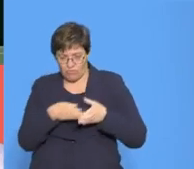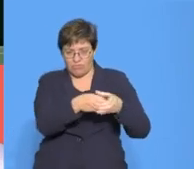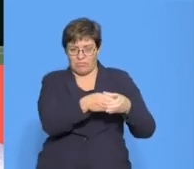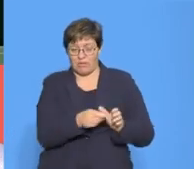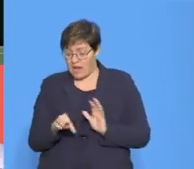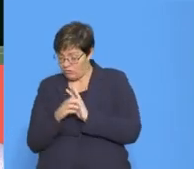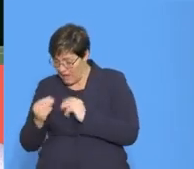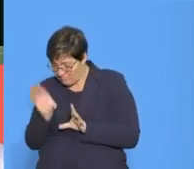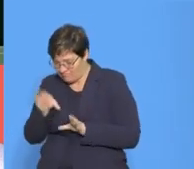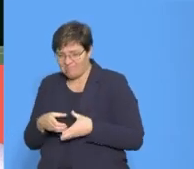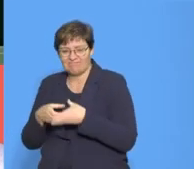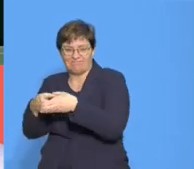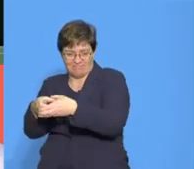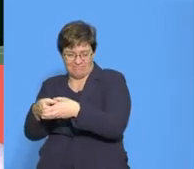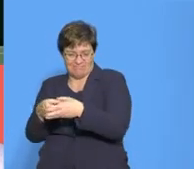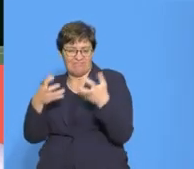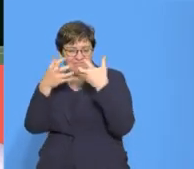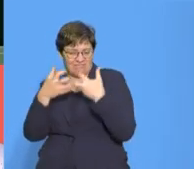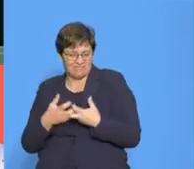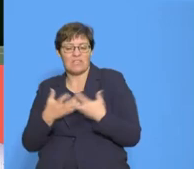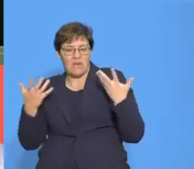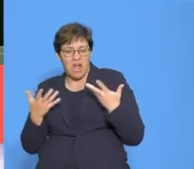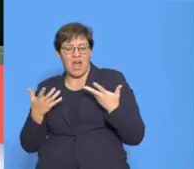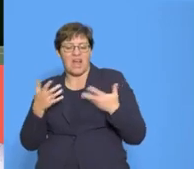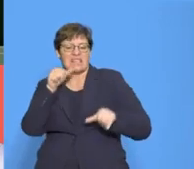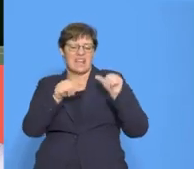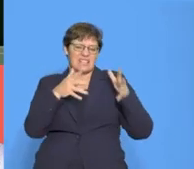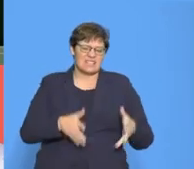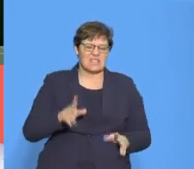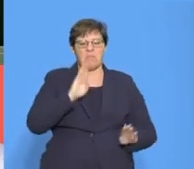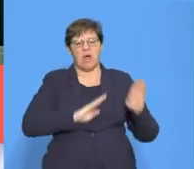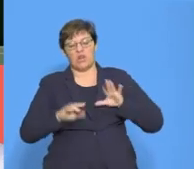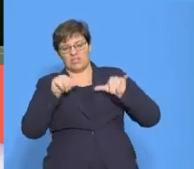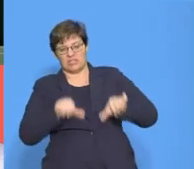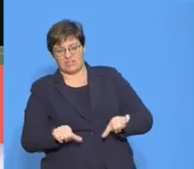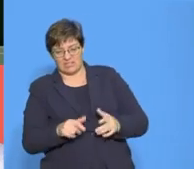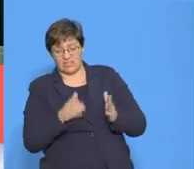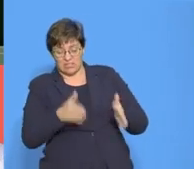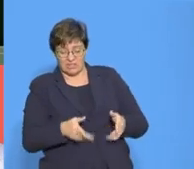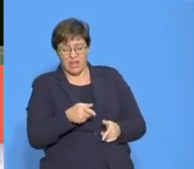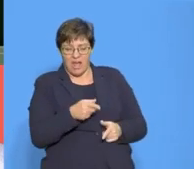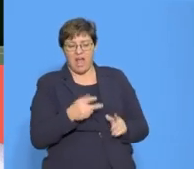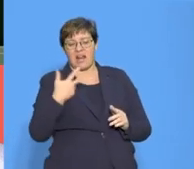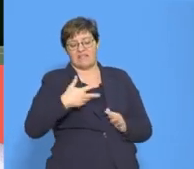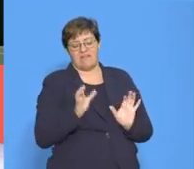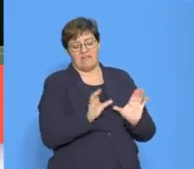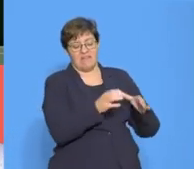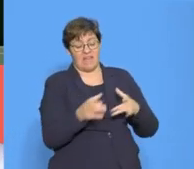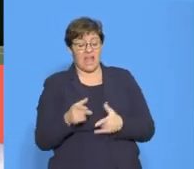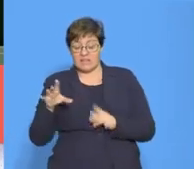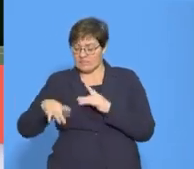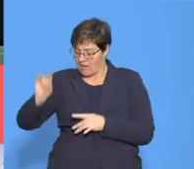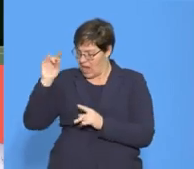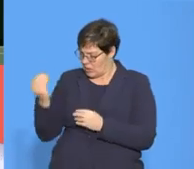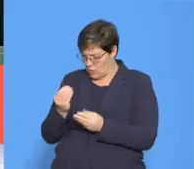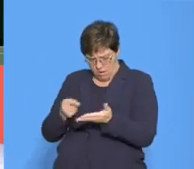And that's basically how scientists, biologists, actually classify organisms, especially if